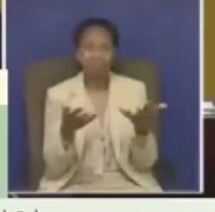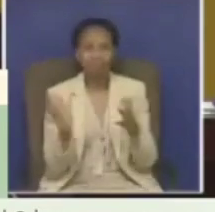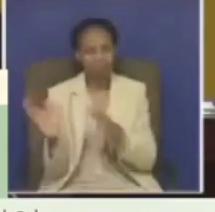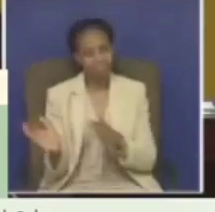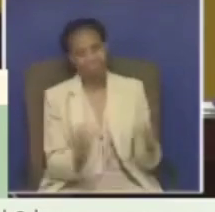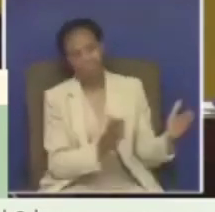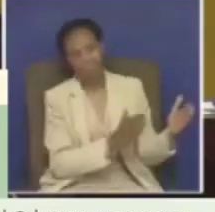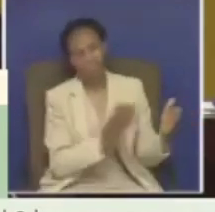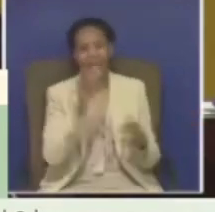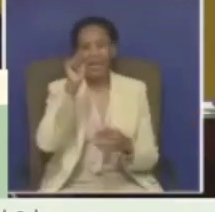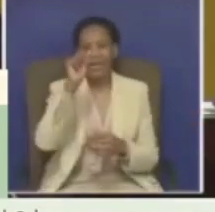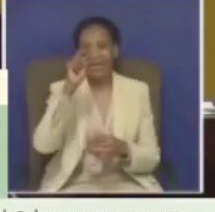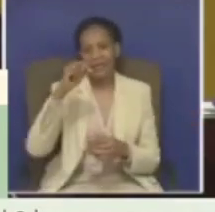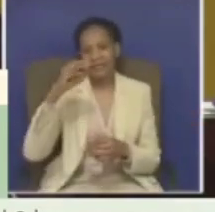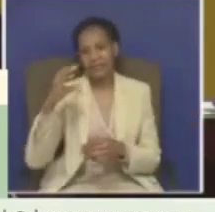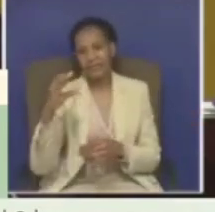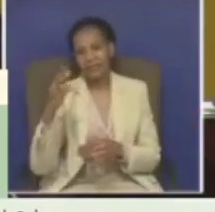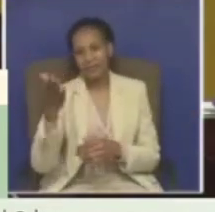The ANC?